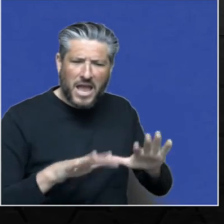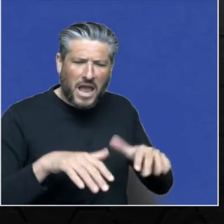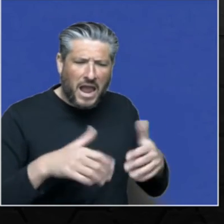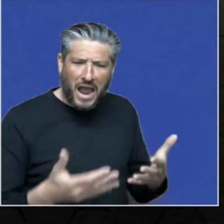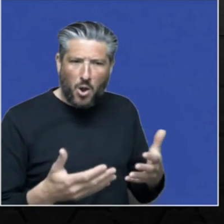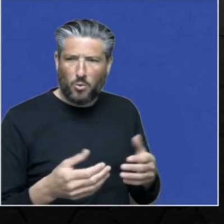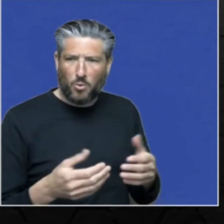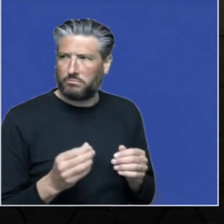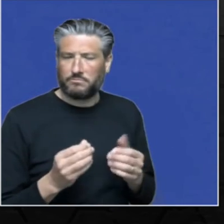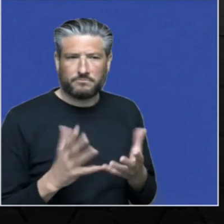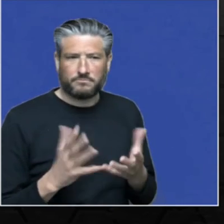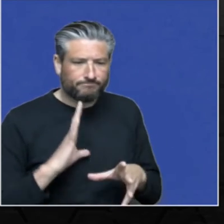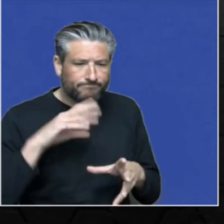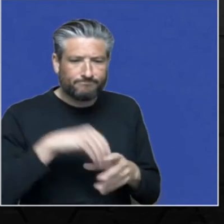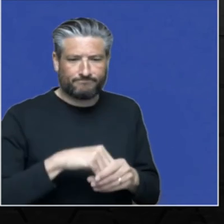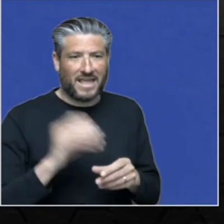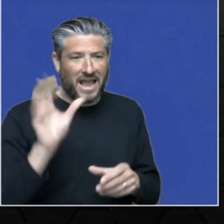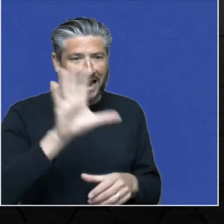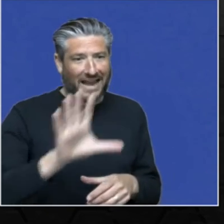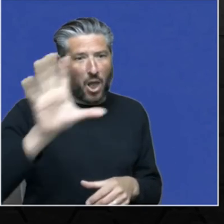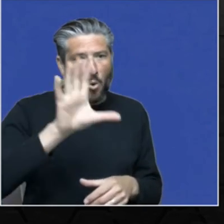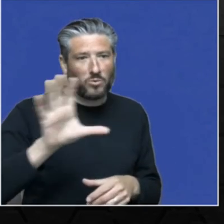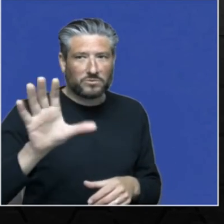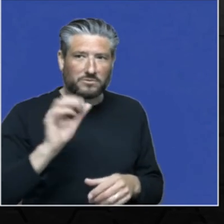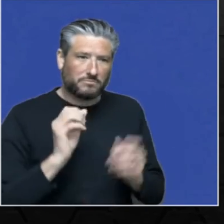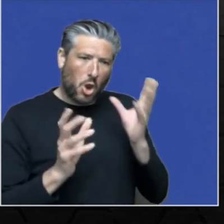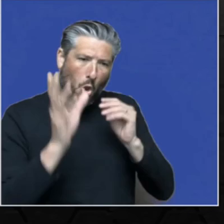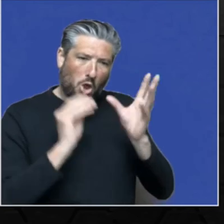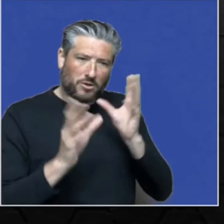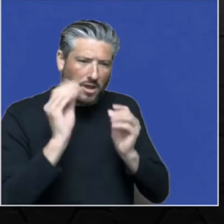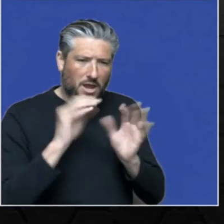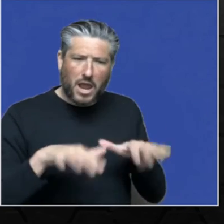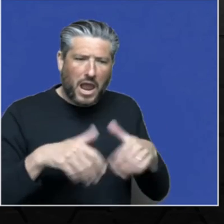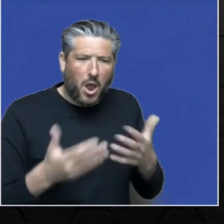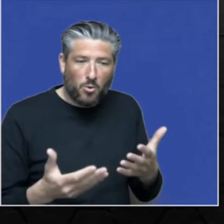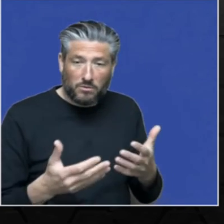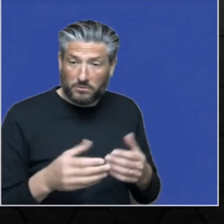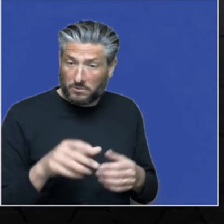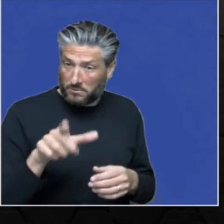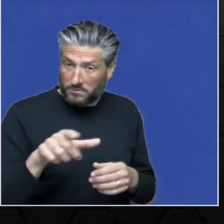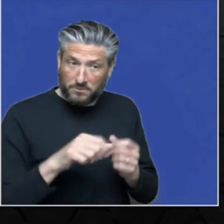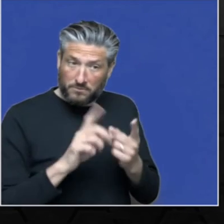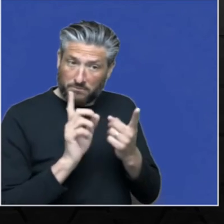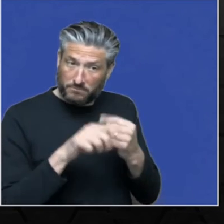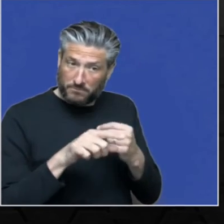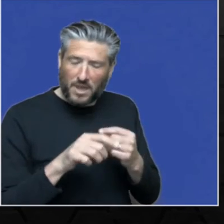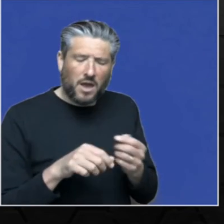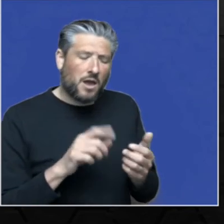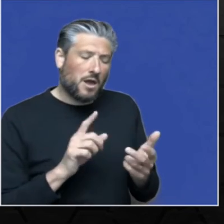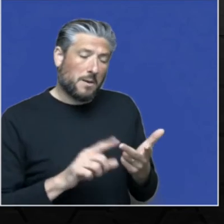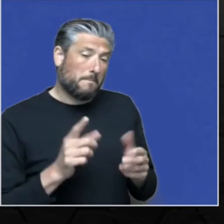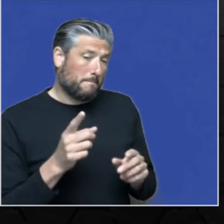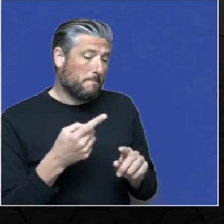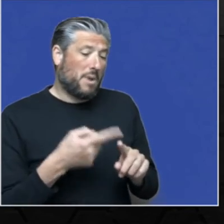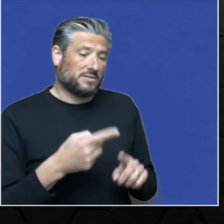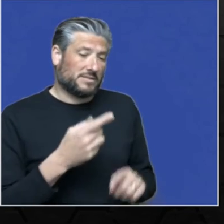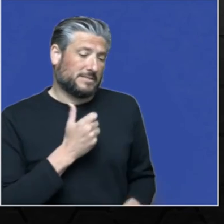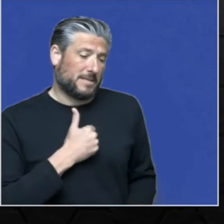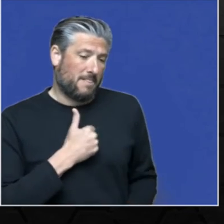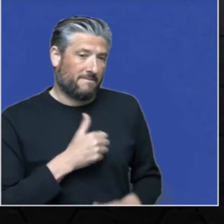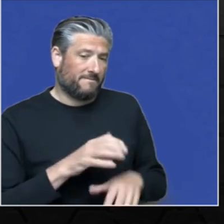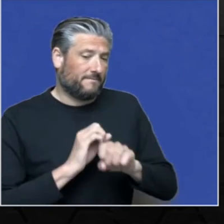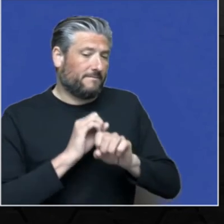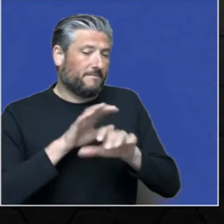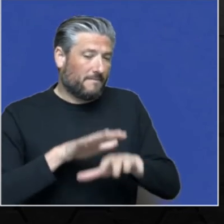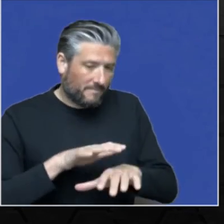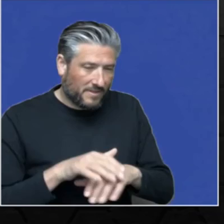can answer that particular question. But a thing that I would like to mention, I like mentioned in briefly right now, which is that you can learn